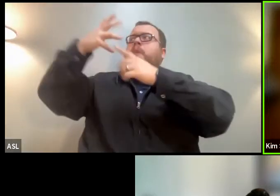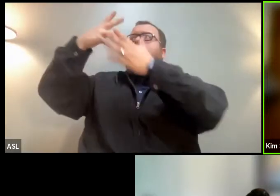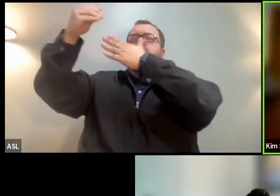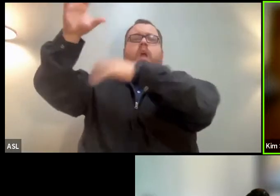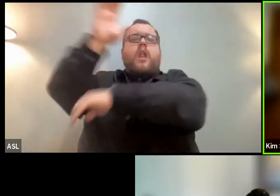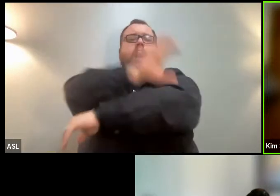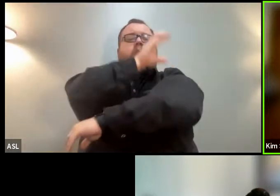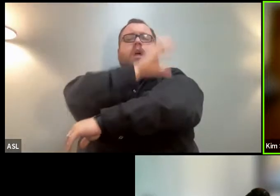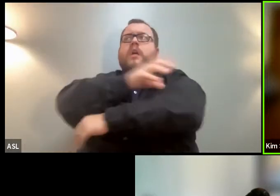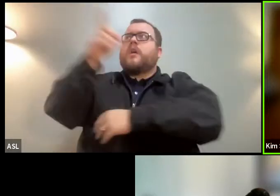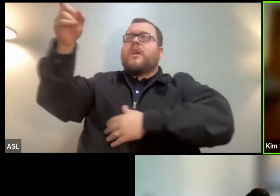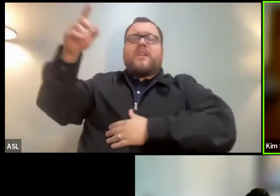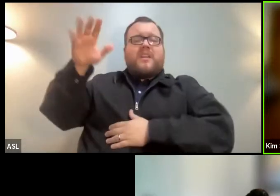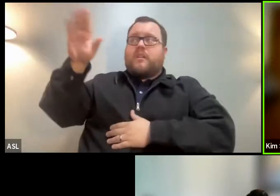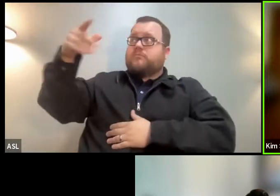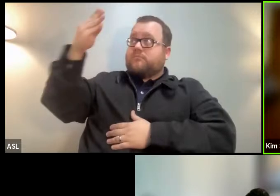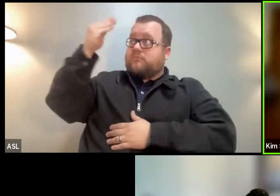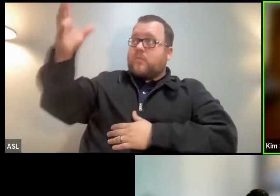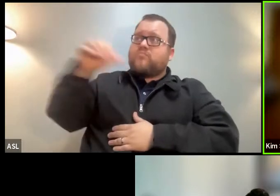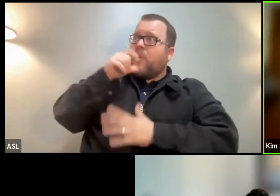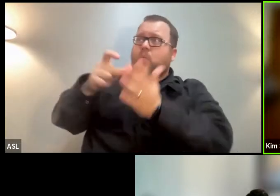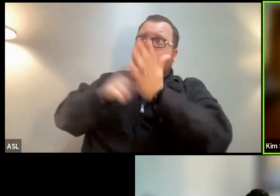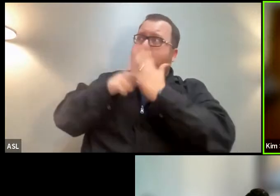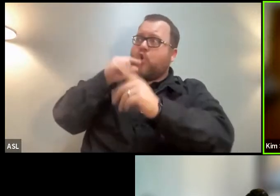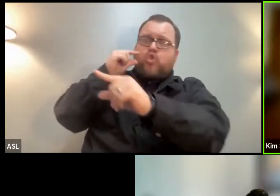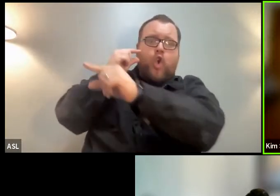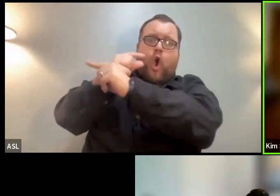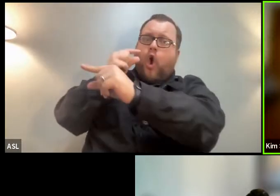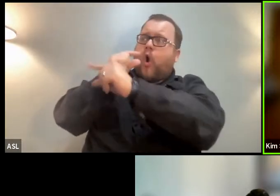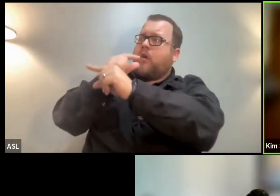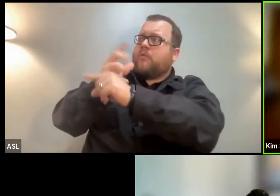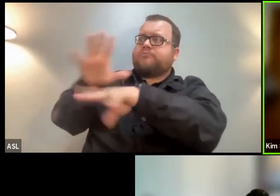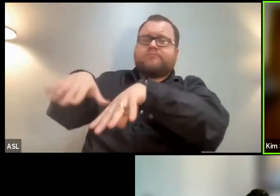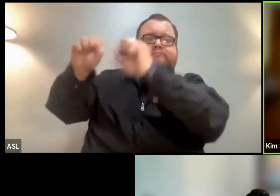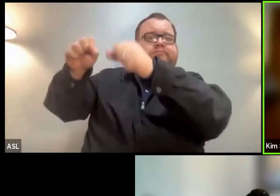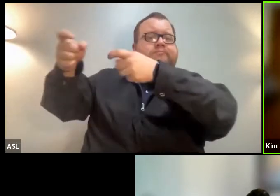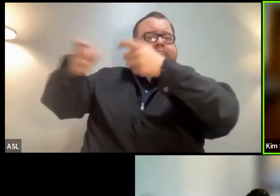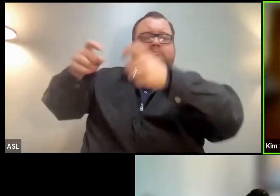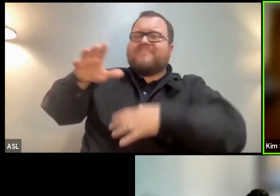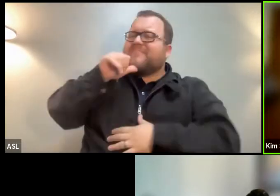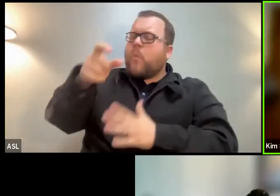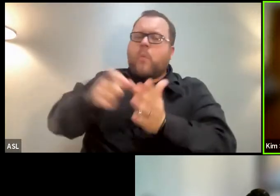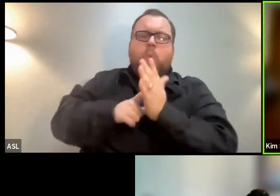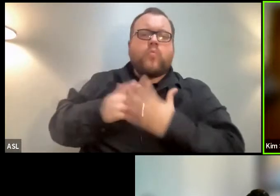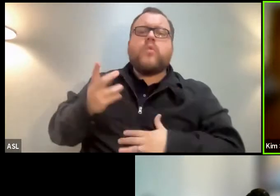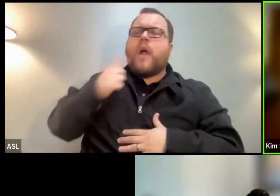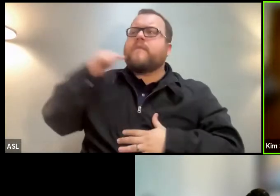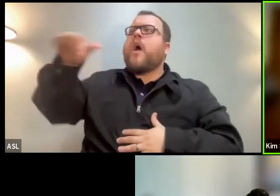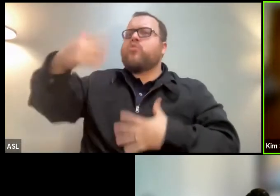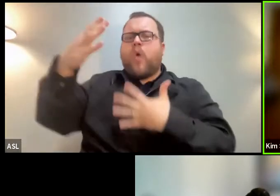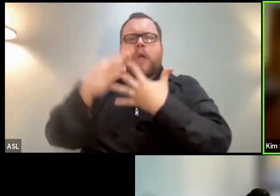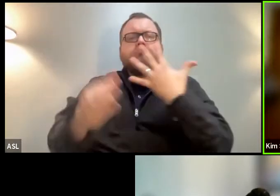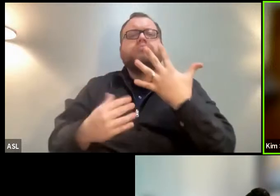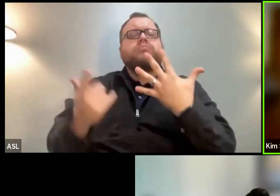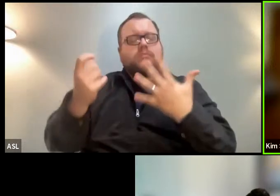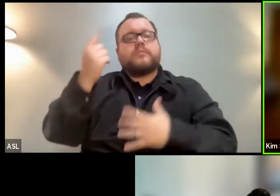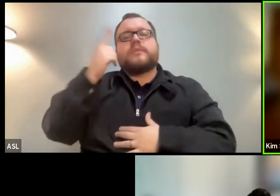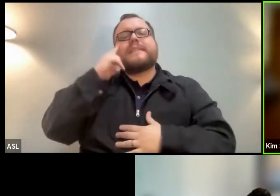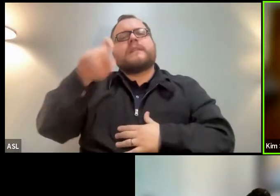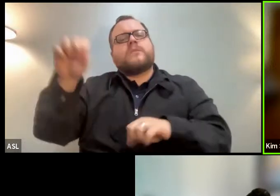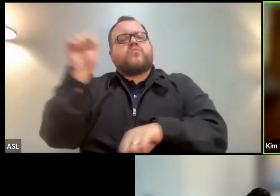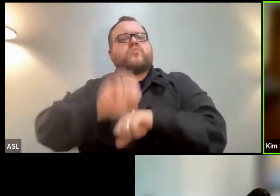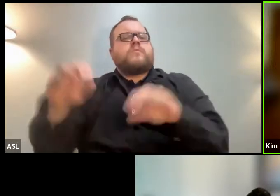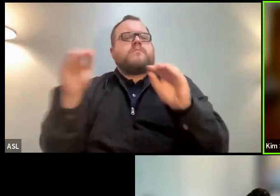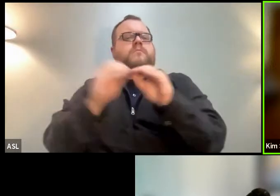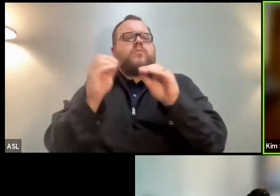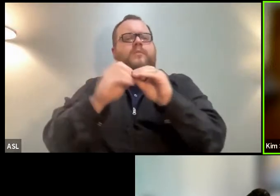they don't need to have guardianship. There's other things out there. So, I mean, it's a lot of work, but I think we need to learn about it from